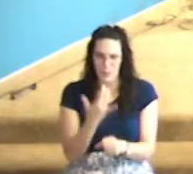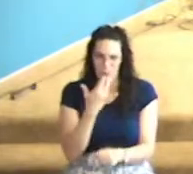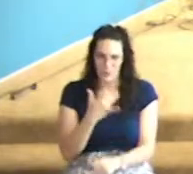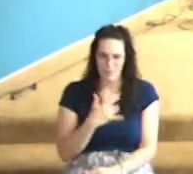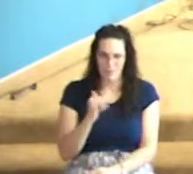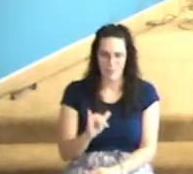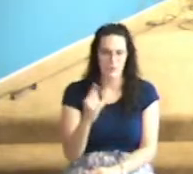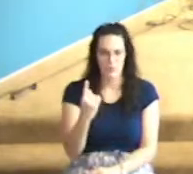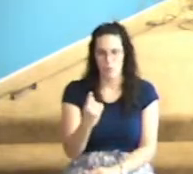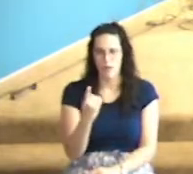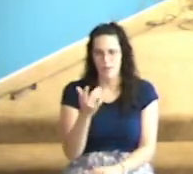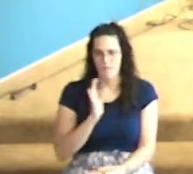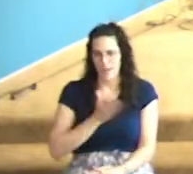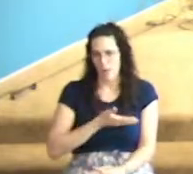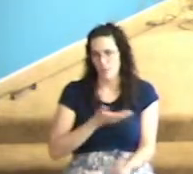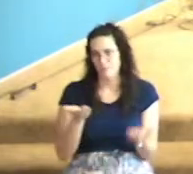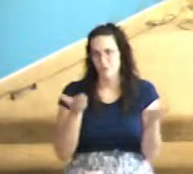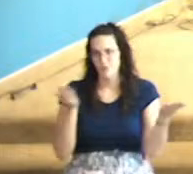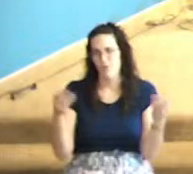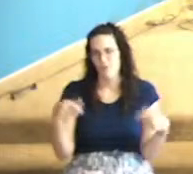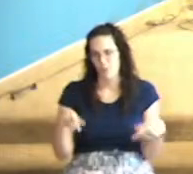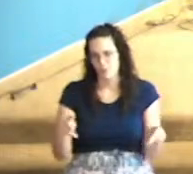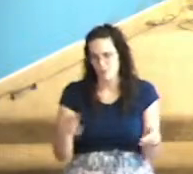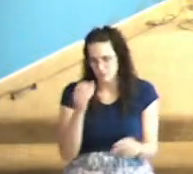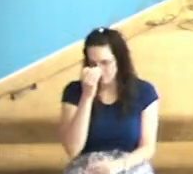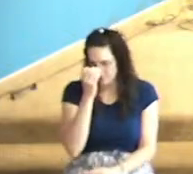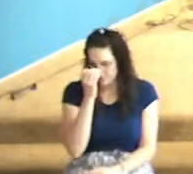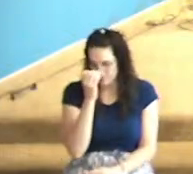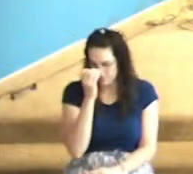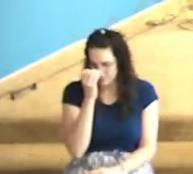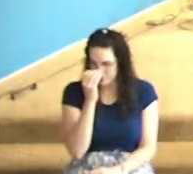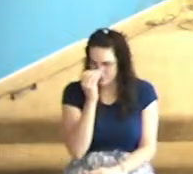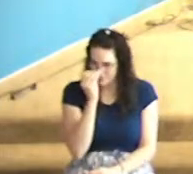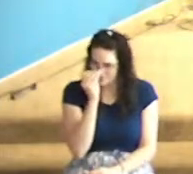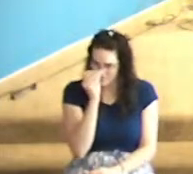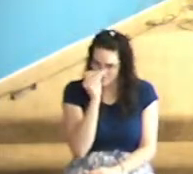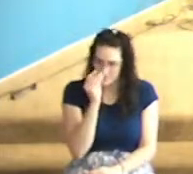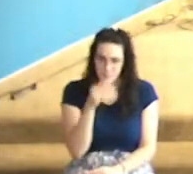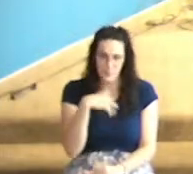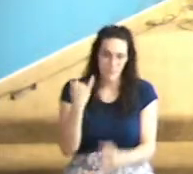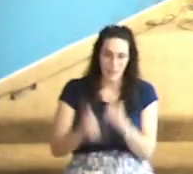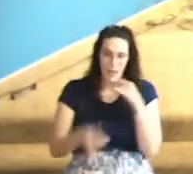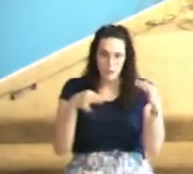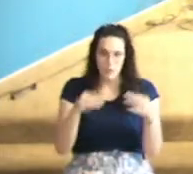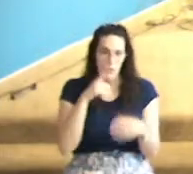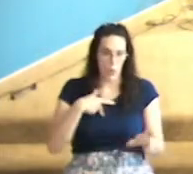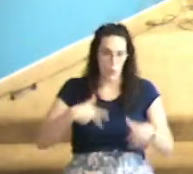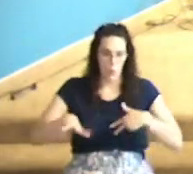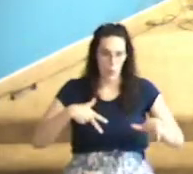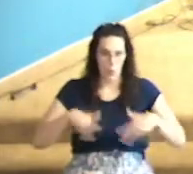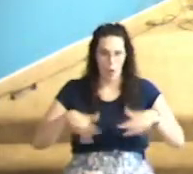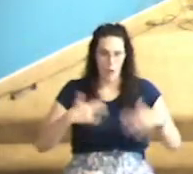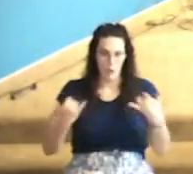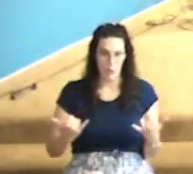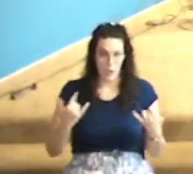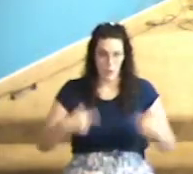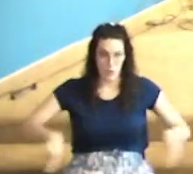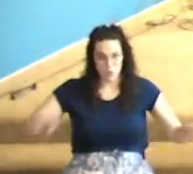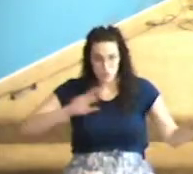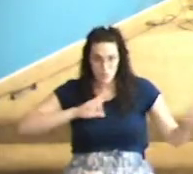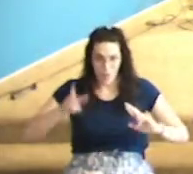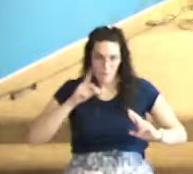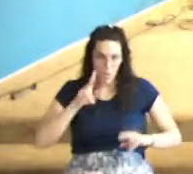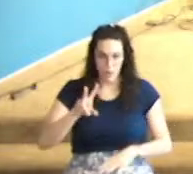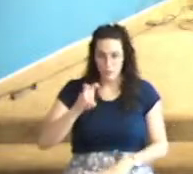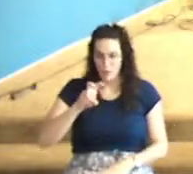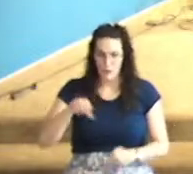of the serve opportunities. And then final instructions for our walk today, okay? You guys ready for our